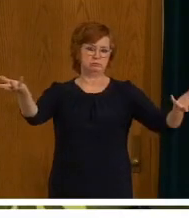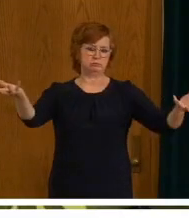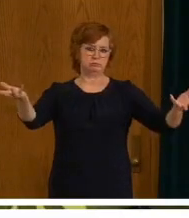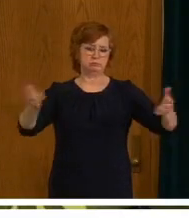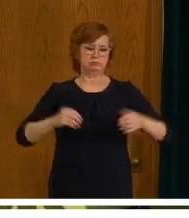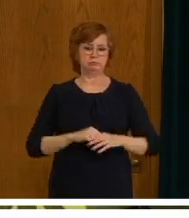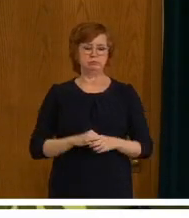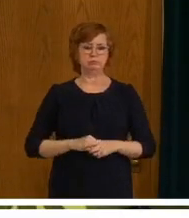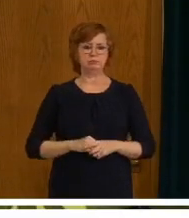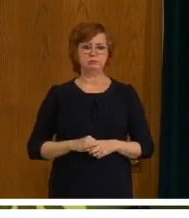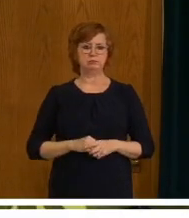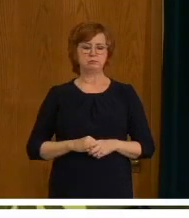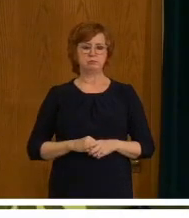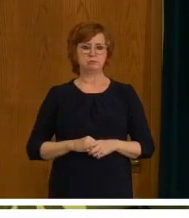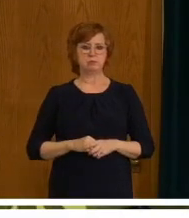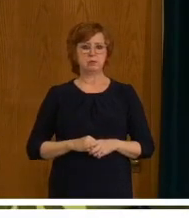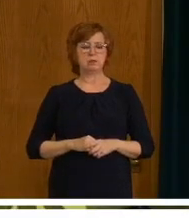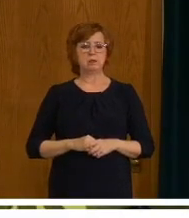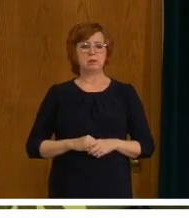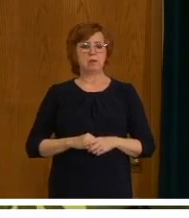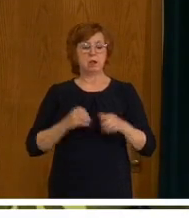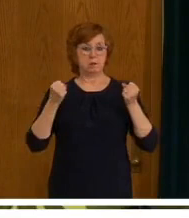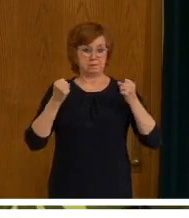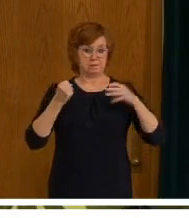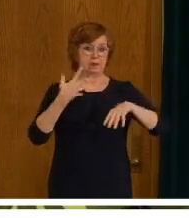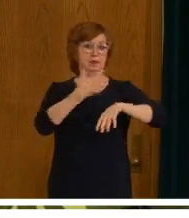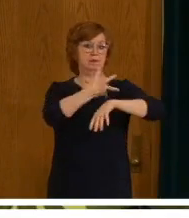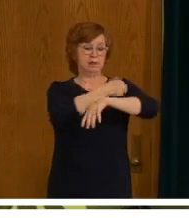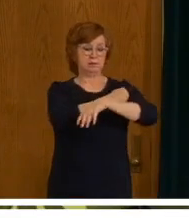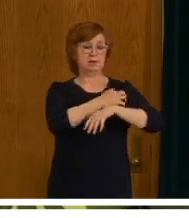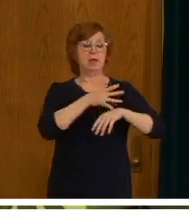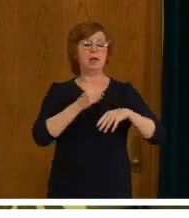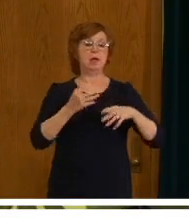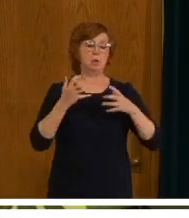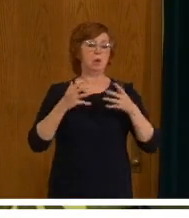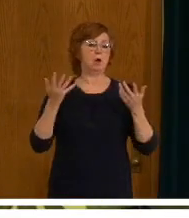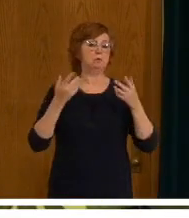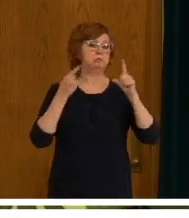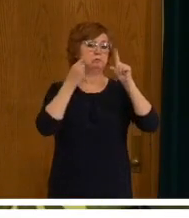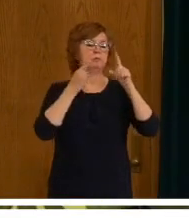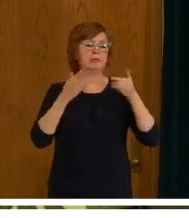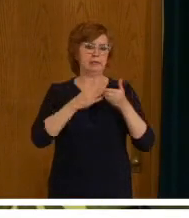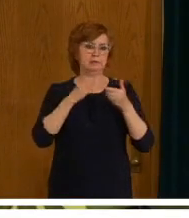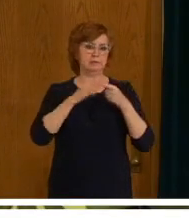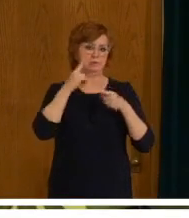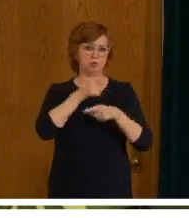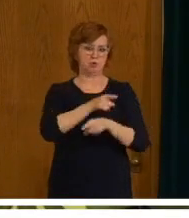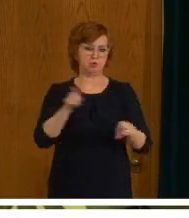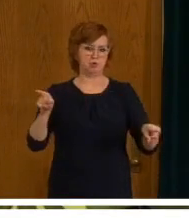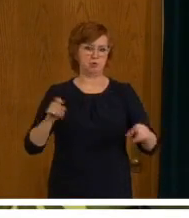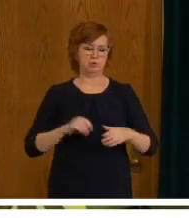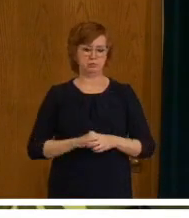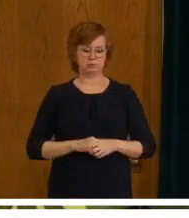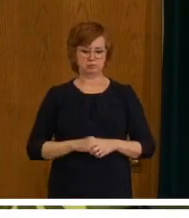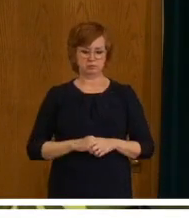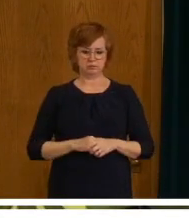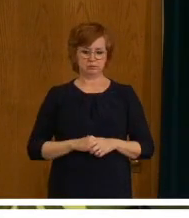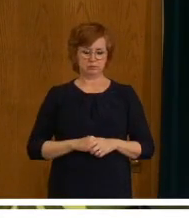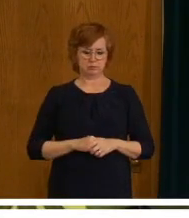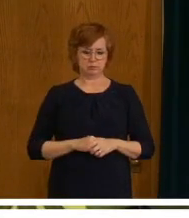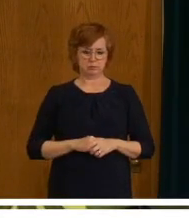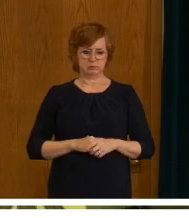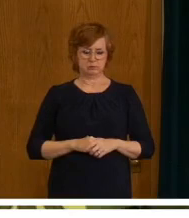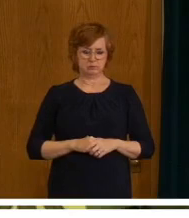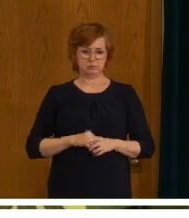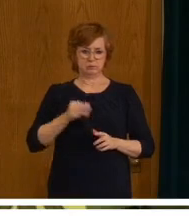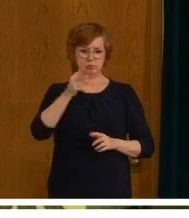the convenience of receiving that vaccine. And as we look ahead at the percentage numbers that we